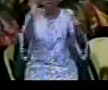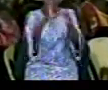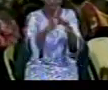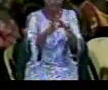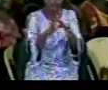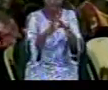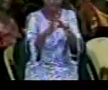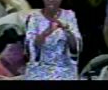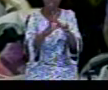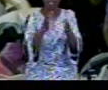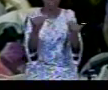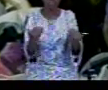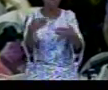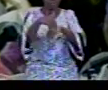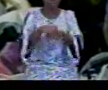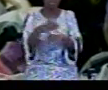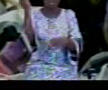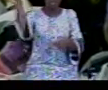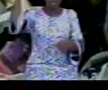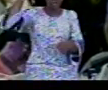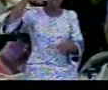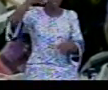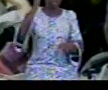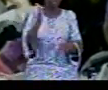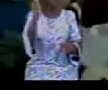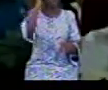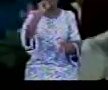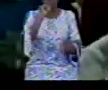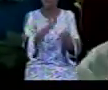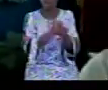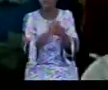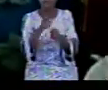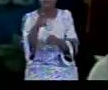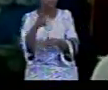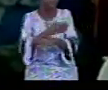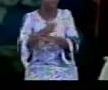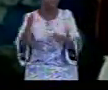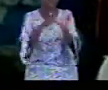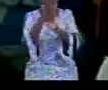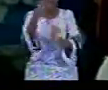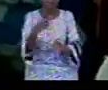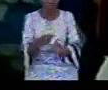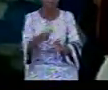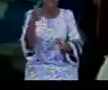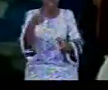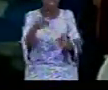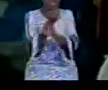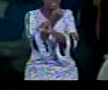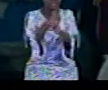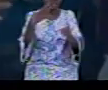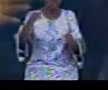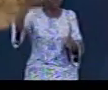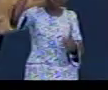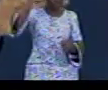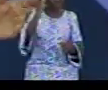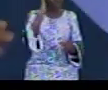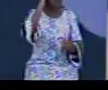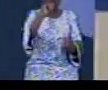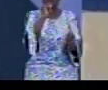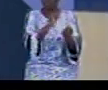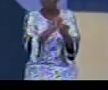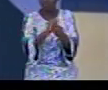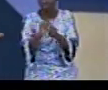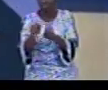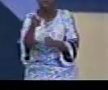grace of God will not pass you by. The salvation of God will not pass you by, because the grace